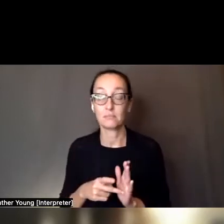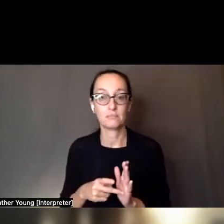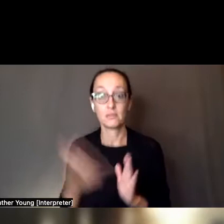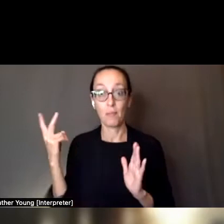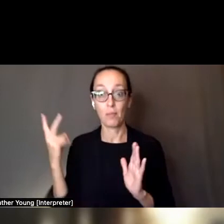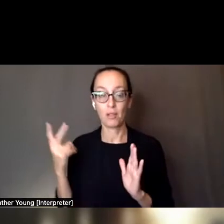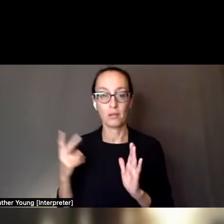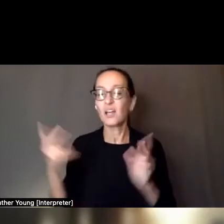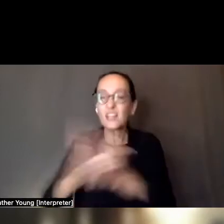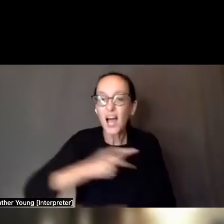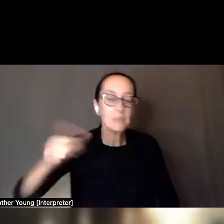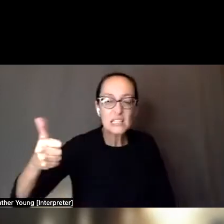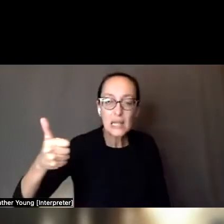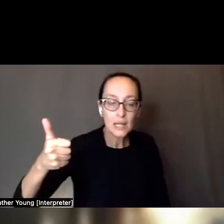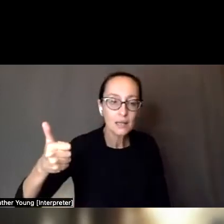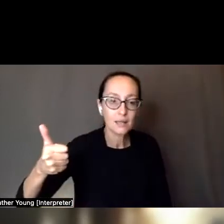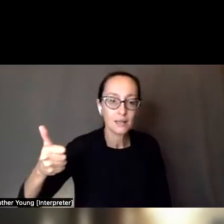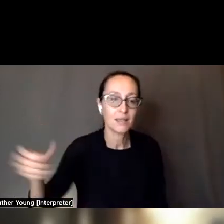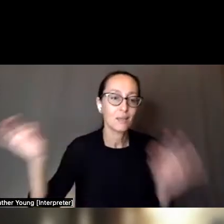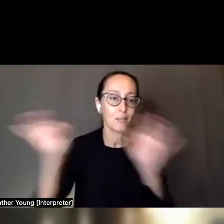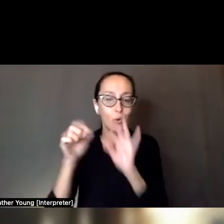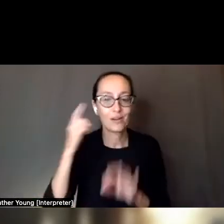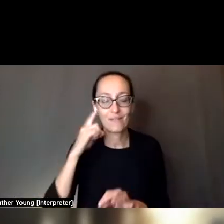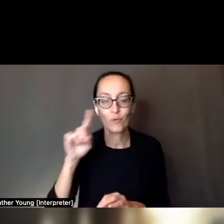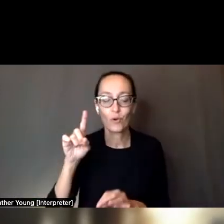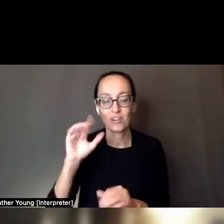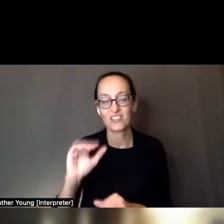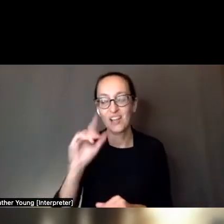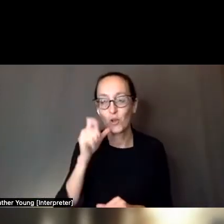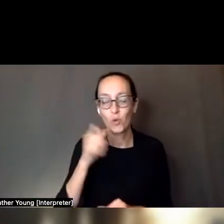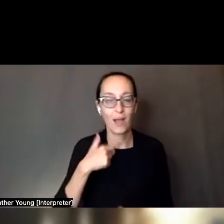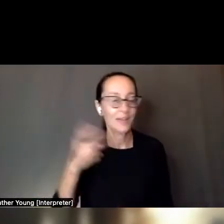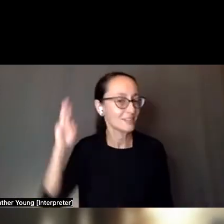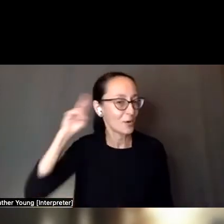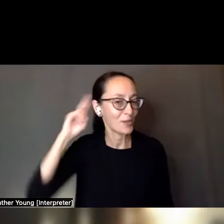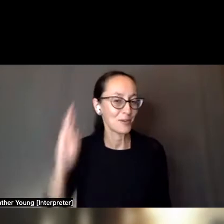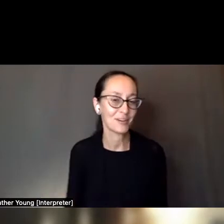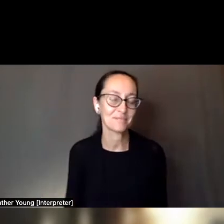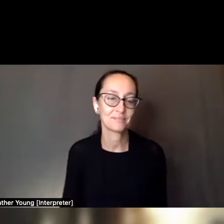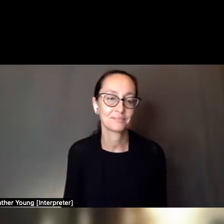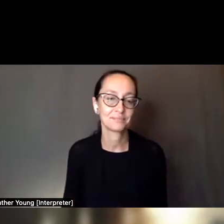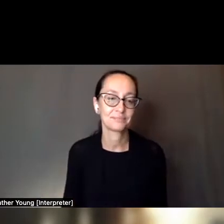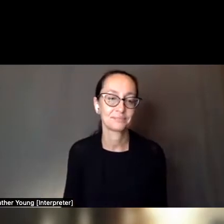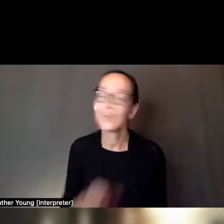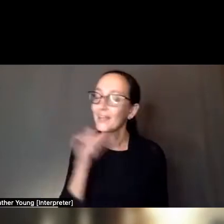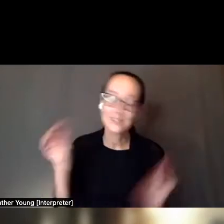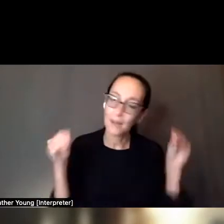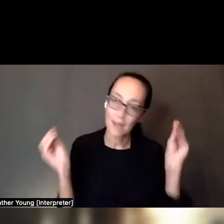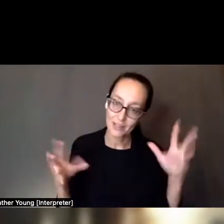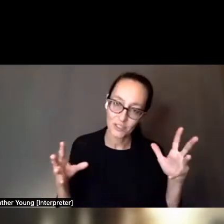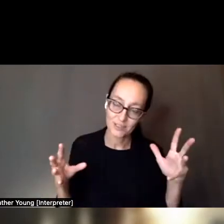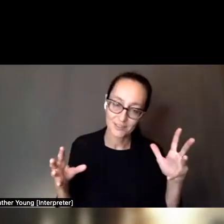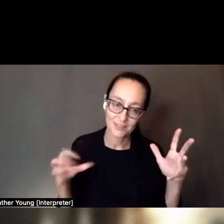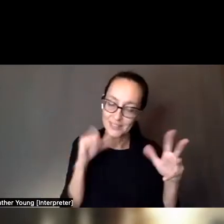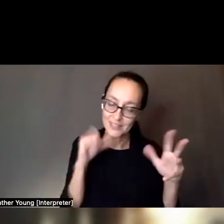actually 10 times as important for a child with a cochlear implant. It's not magic. I like to say it's just